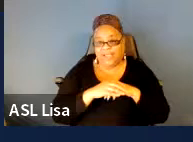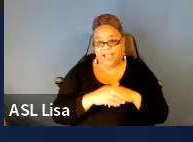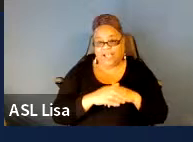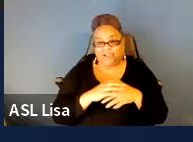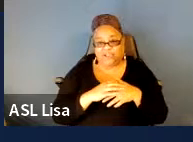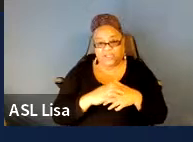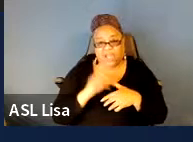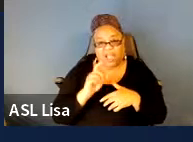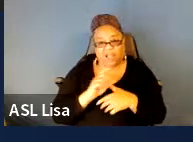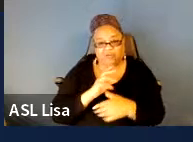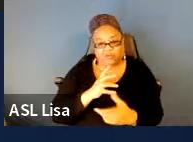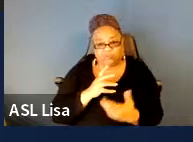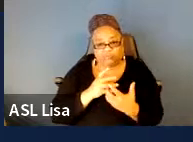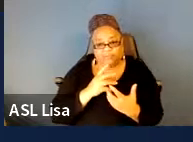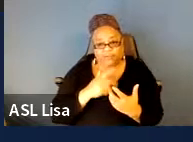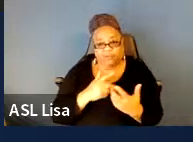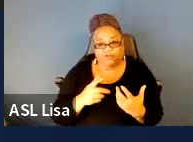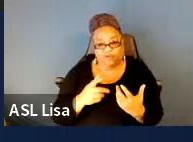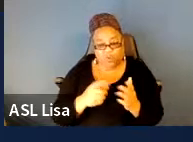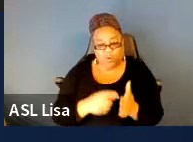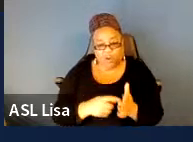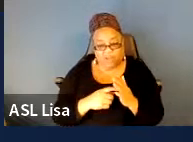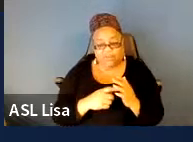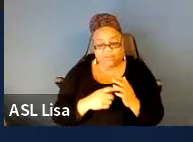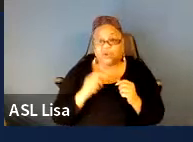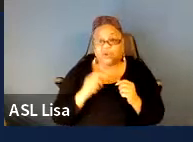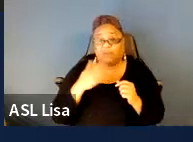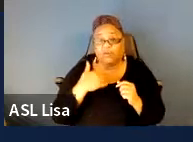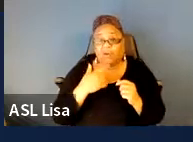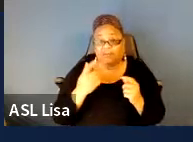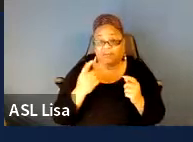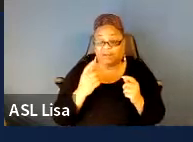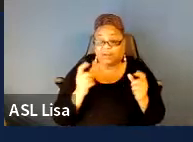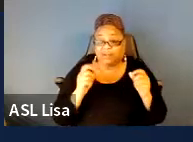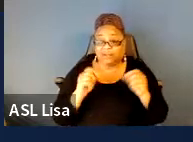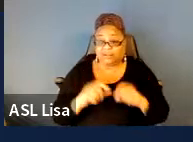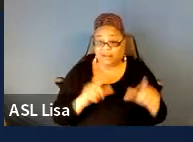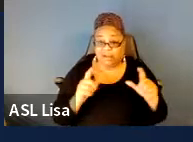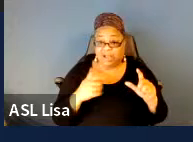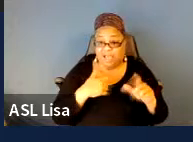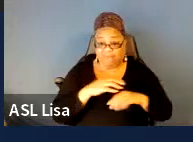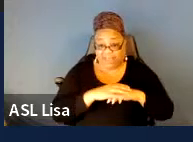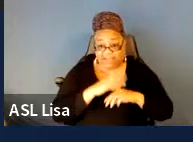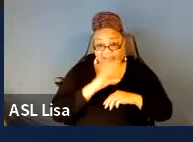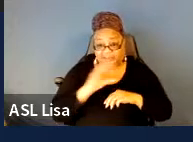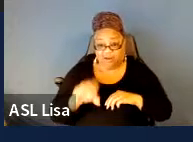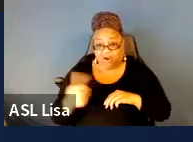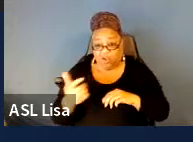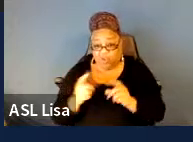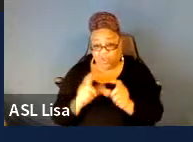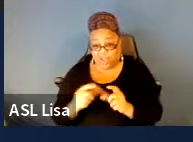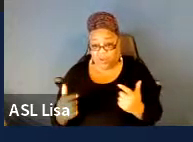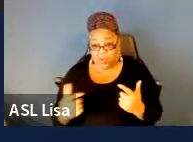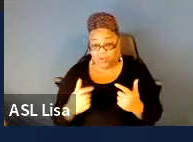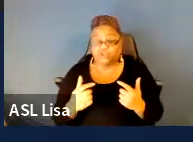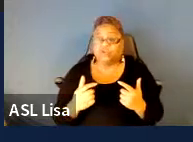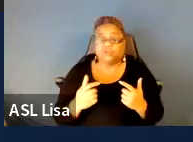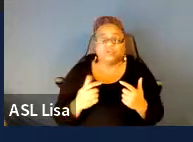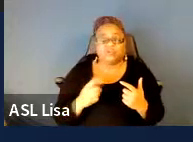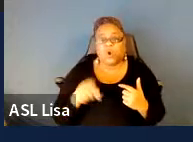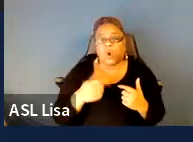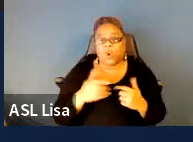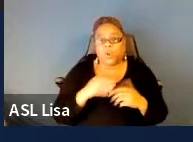these requirements. So if you have a sign that has English and another language, only the English has to comply. If a sign is